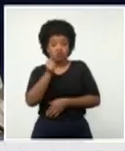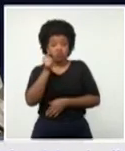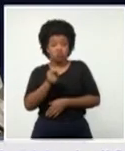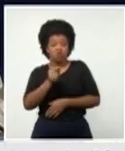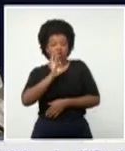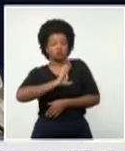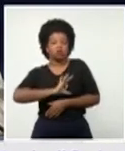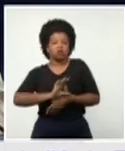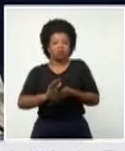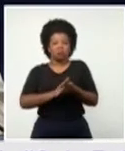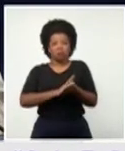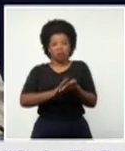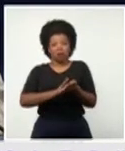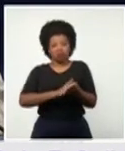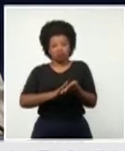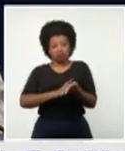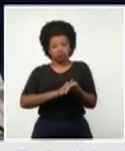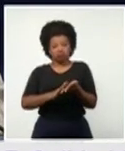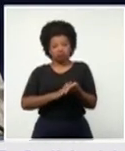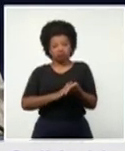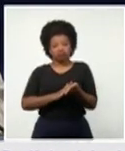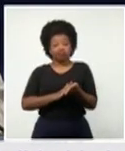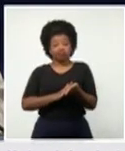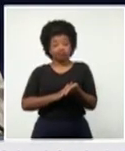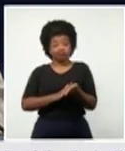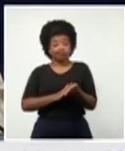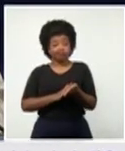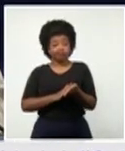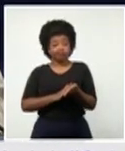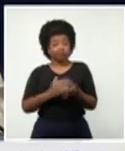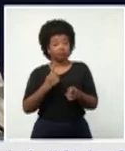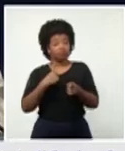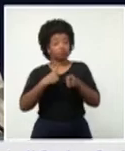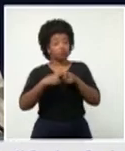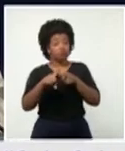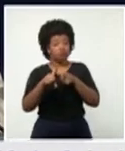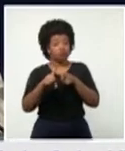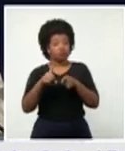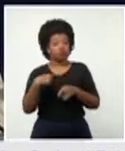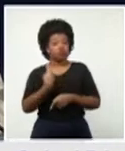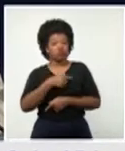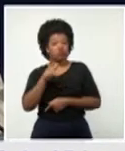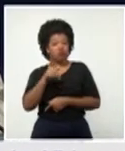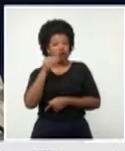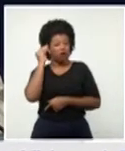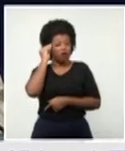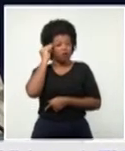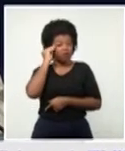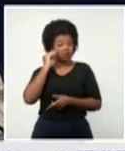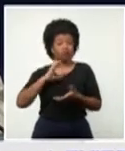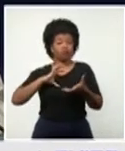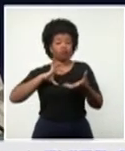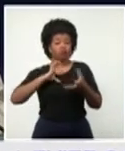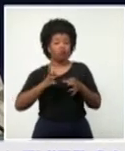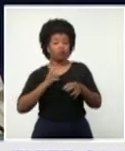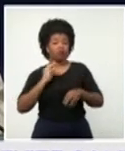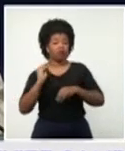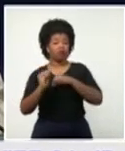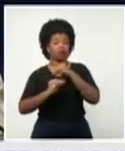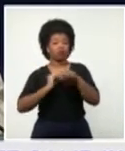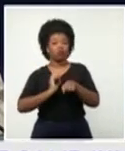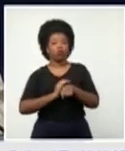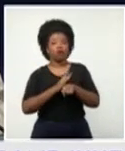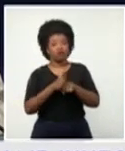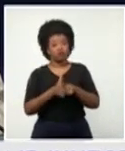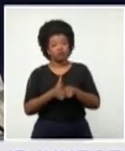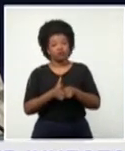cases, were asymptomatic at the moment they tested positive. This is another element to take